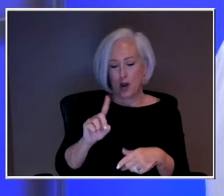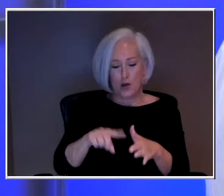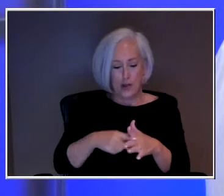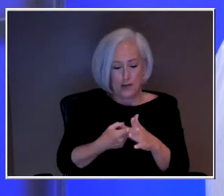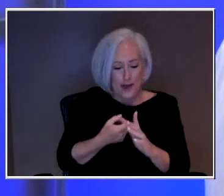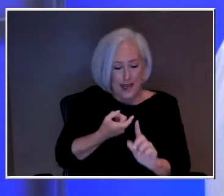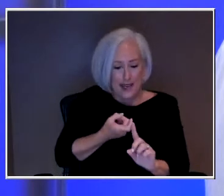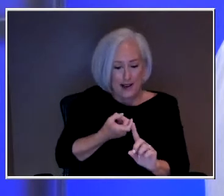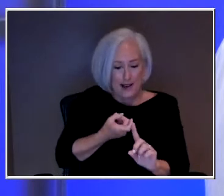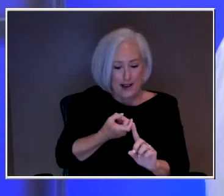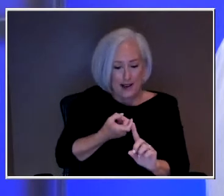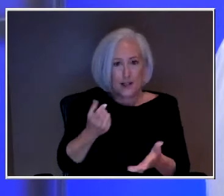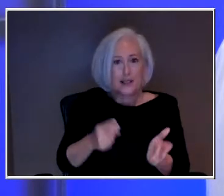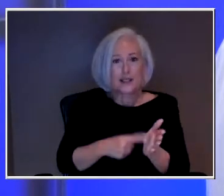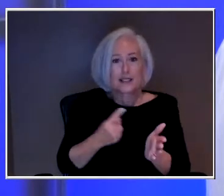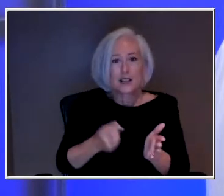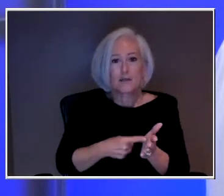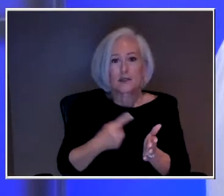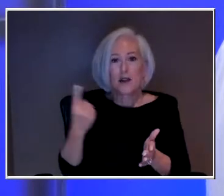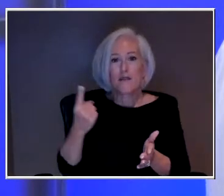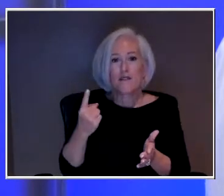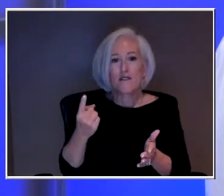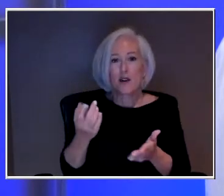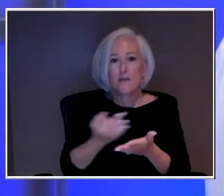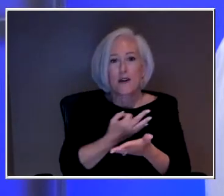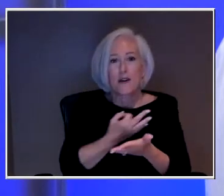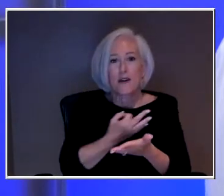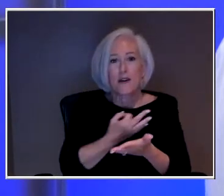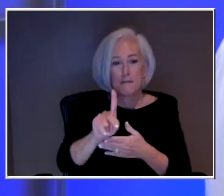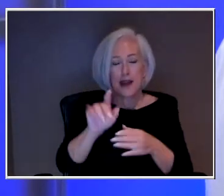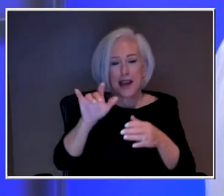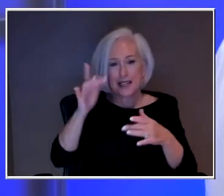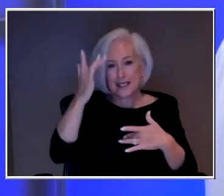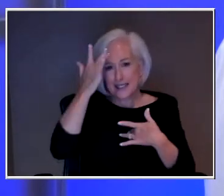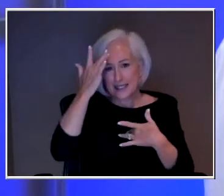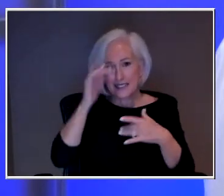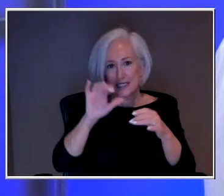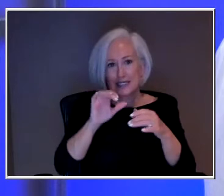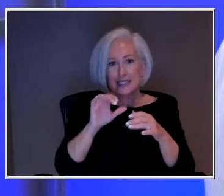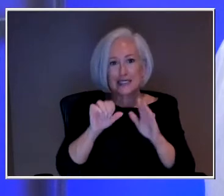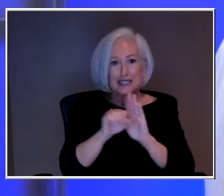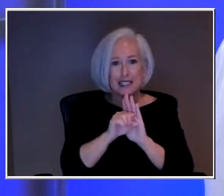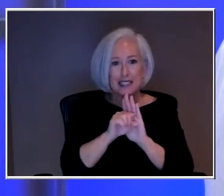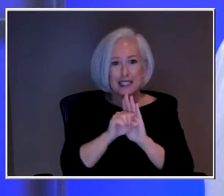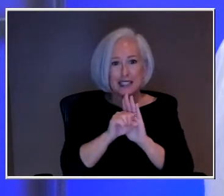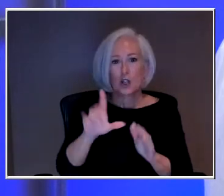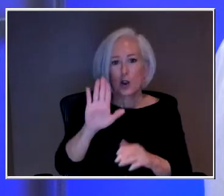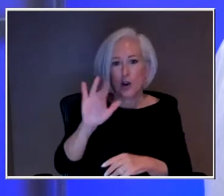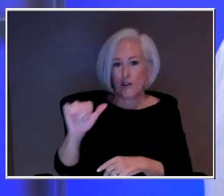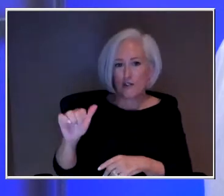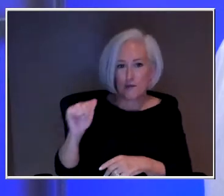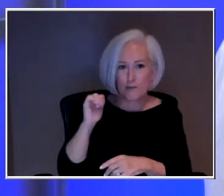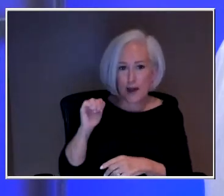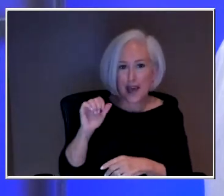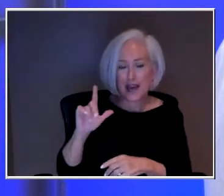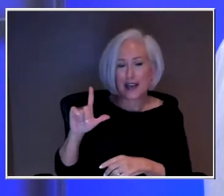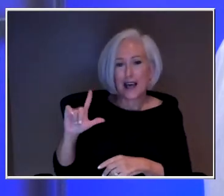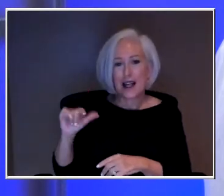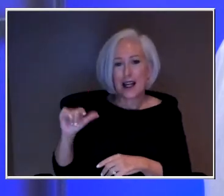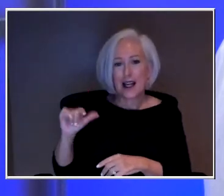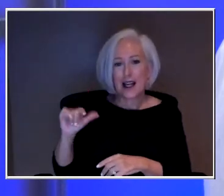called failed back syndrome, a condition where you have back or leg pain, neck or arm pain that